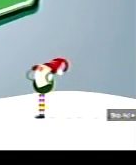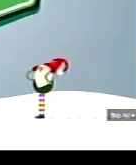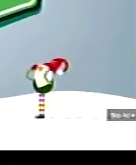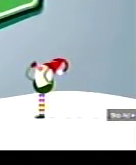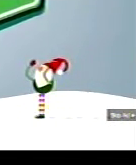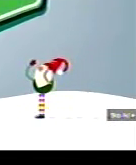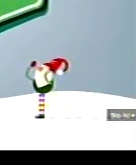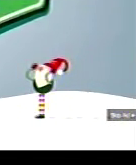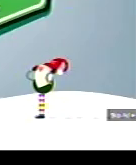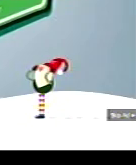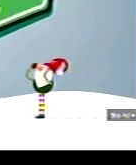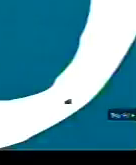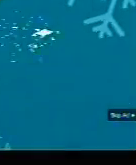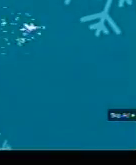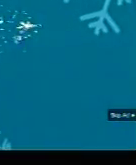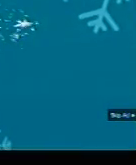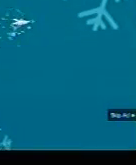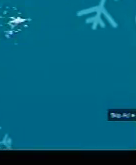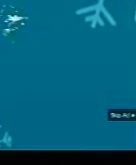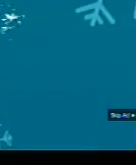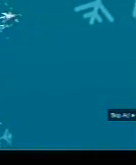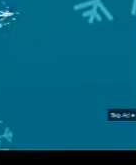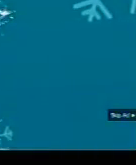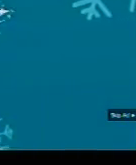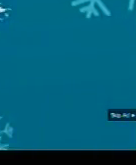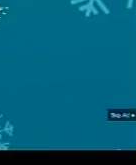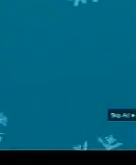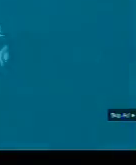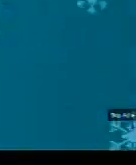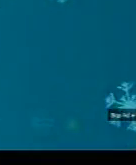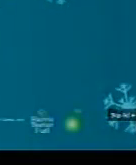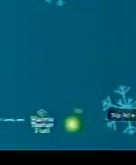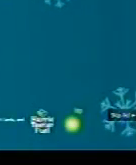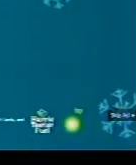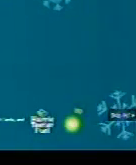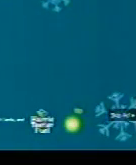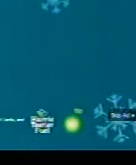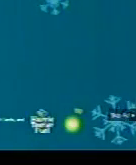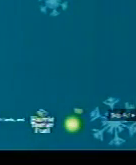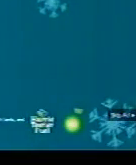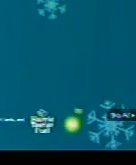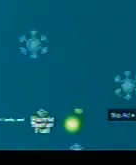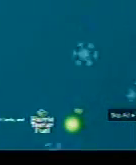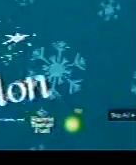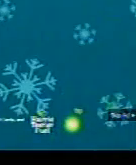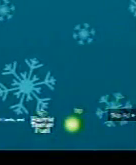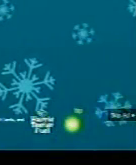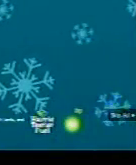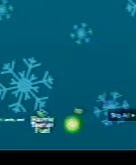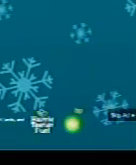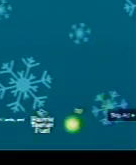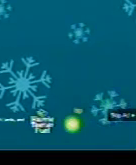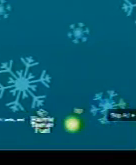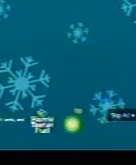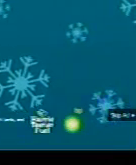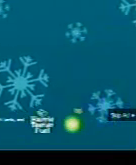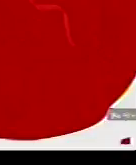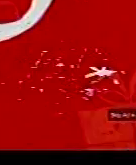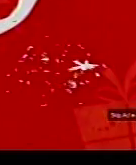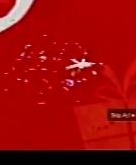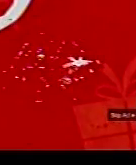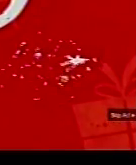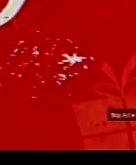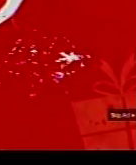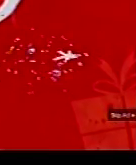earn 2 times the fuel points. Buy $200 in gift cards and get 400 fuel points. You save 40 cents per gallon.